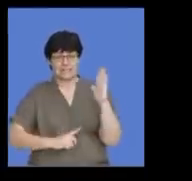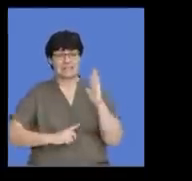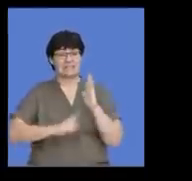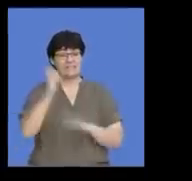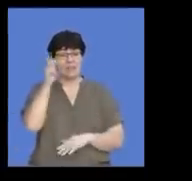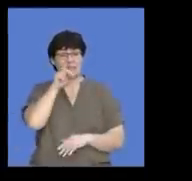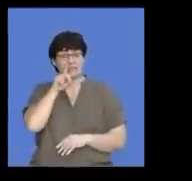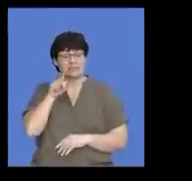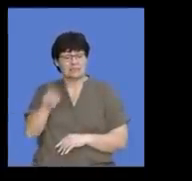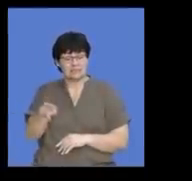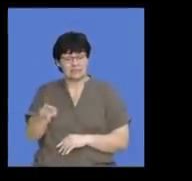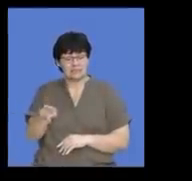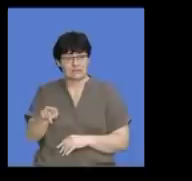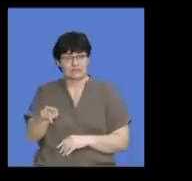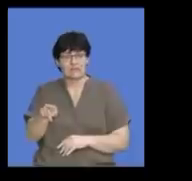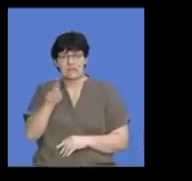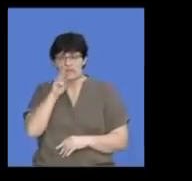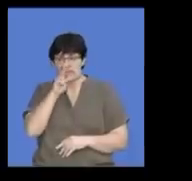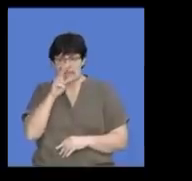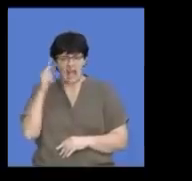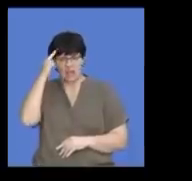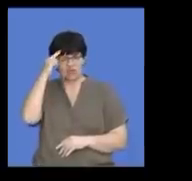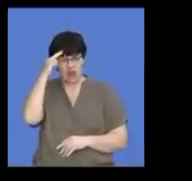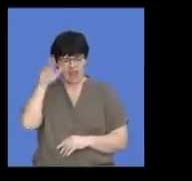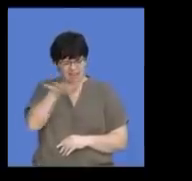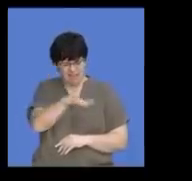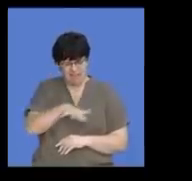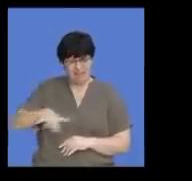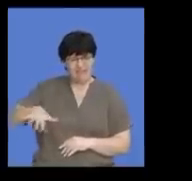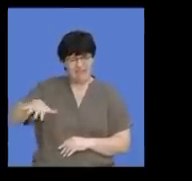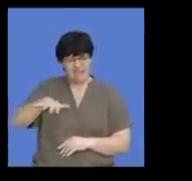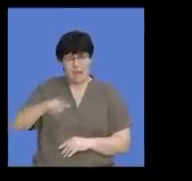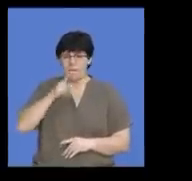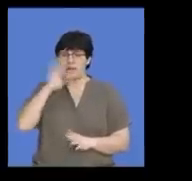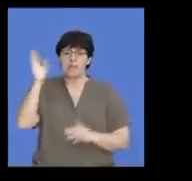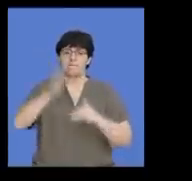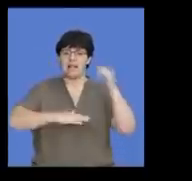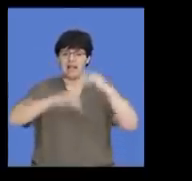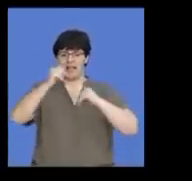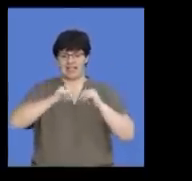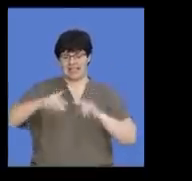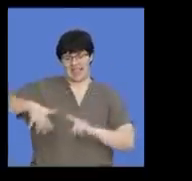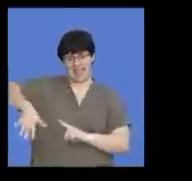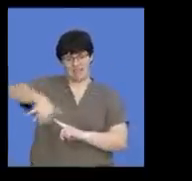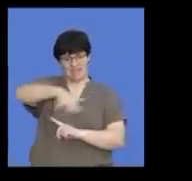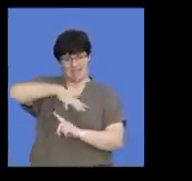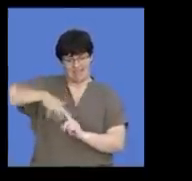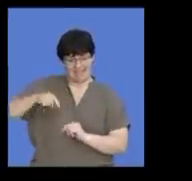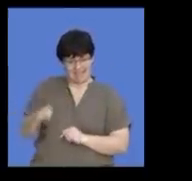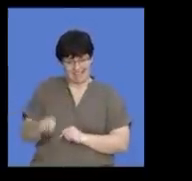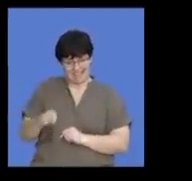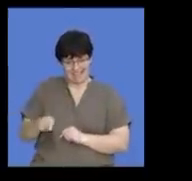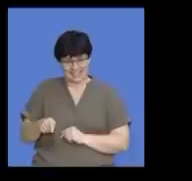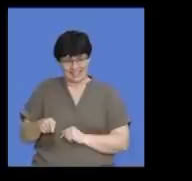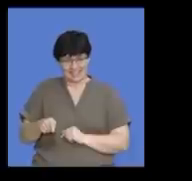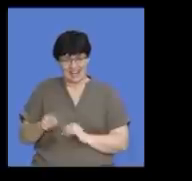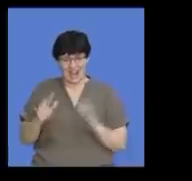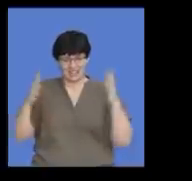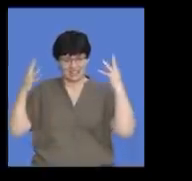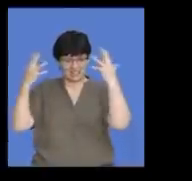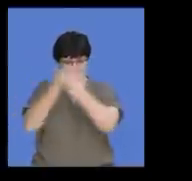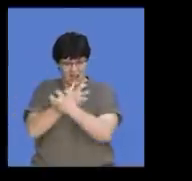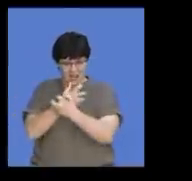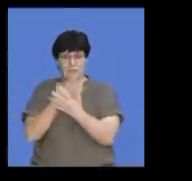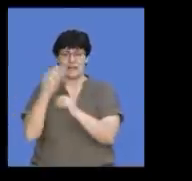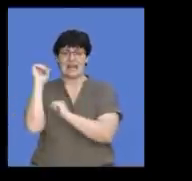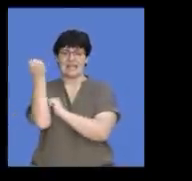you'll note the following, these gray areas are your built-up areas. These darker blocks are